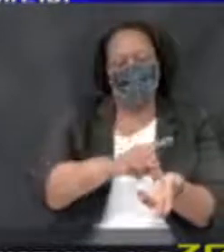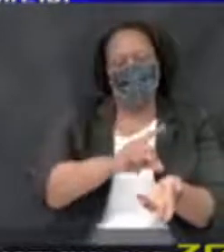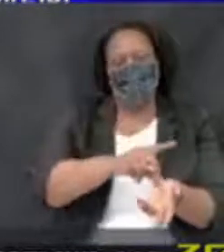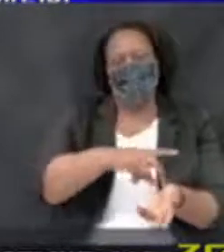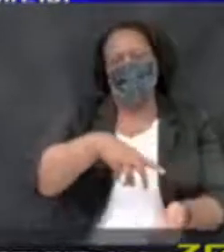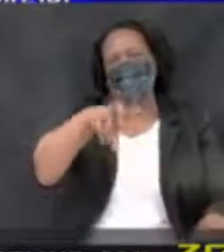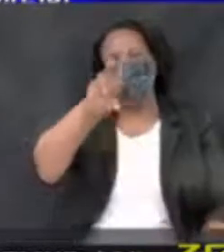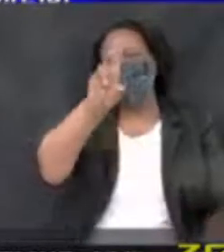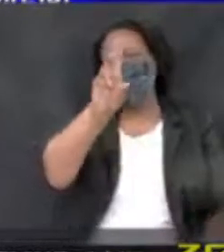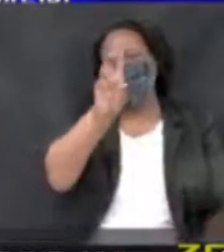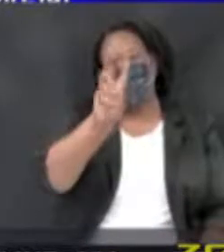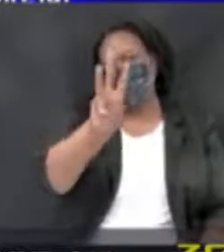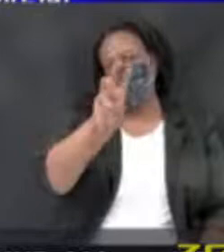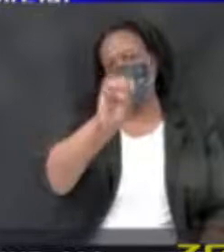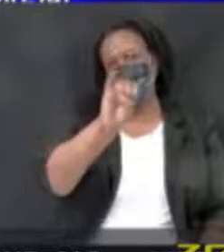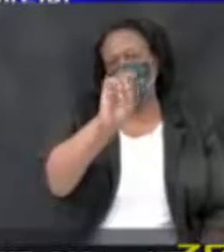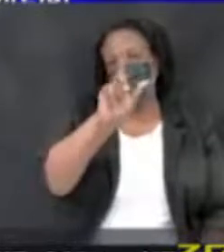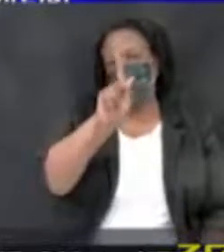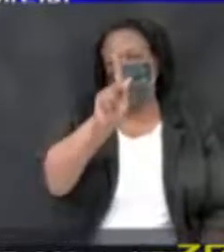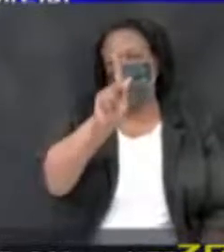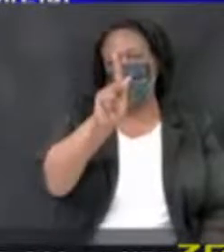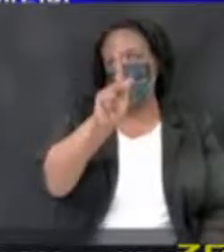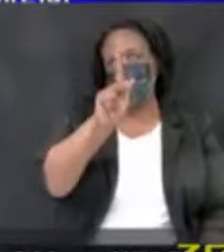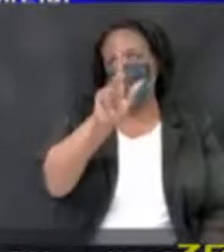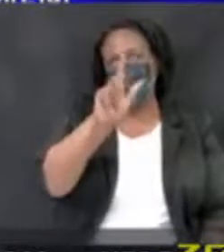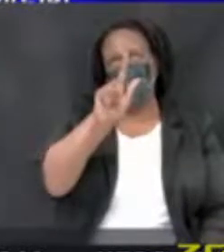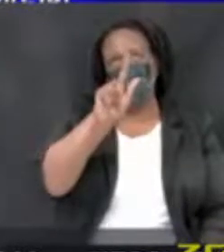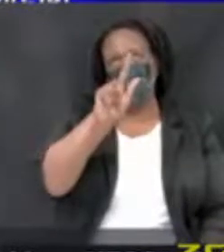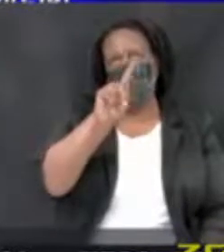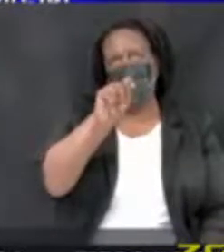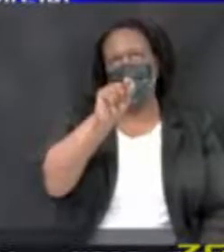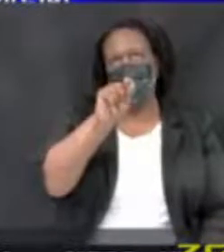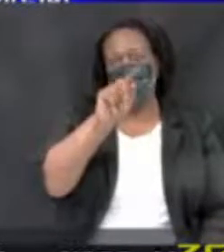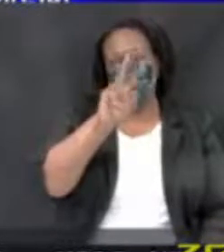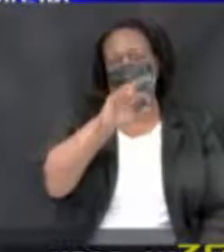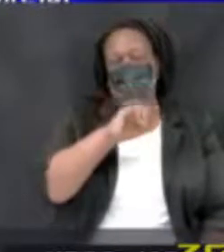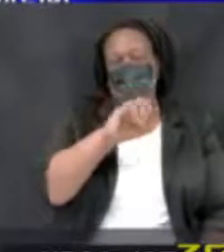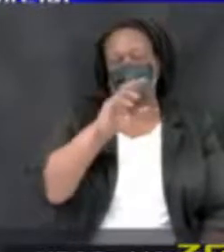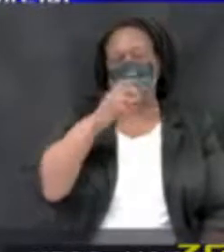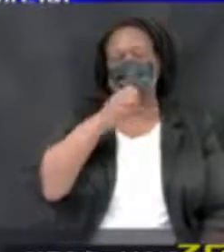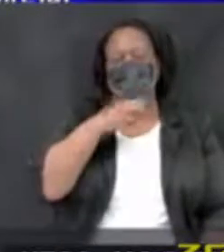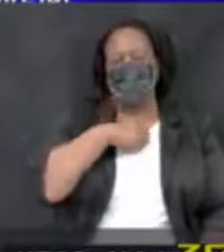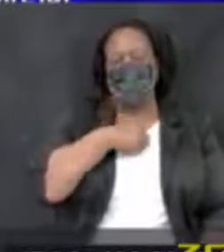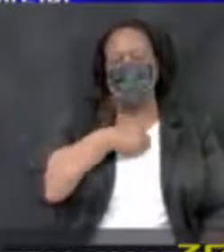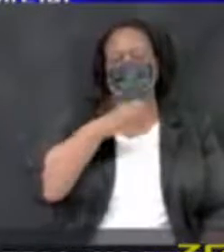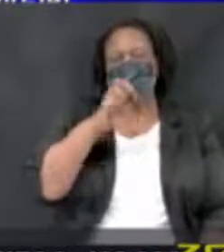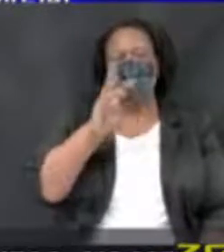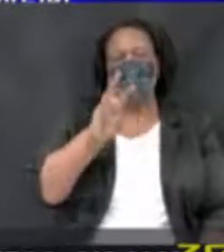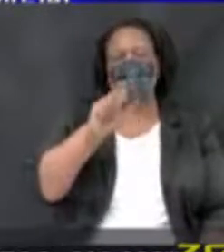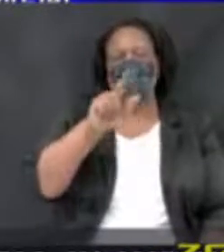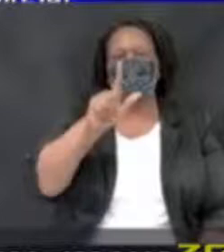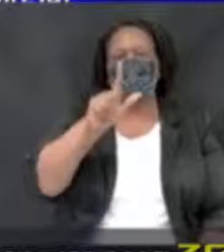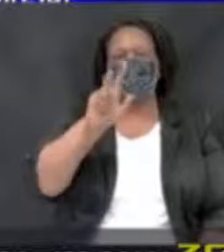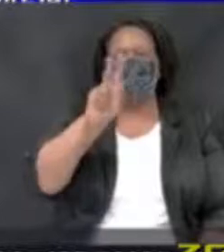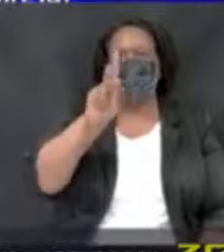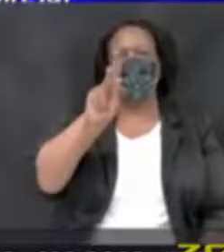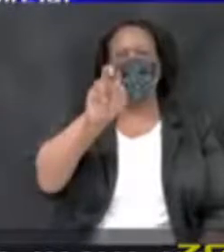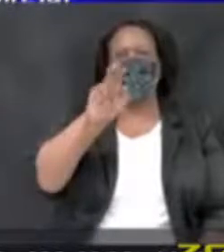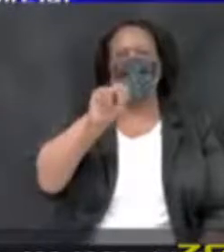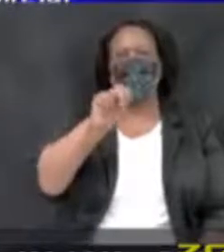Wilkinson, the Medical Chief of Staff at the Joseph N. France General Hospital.